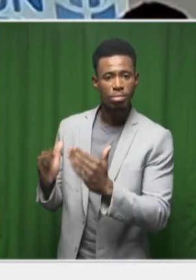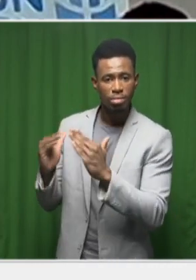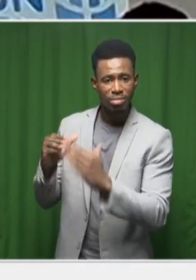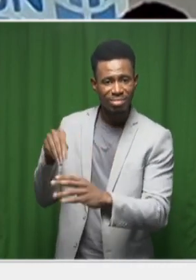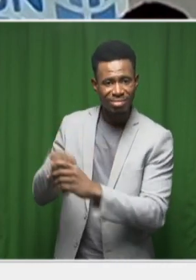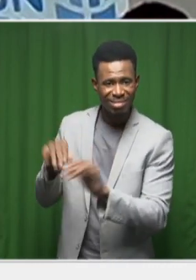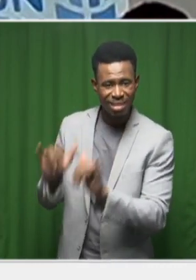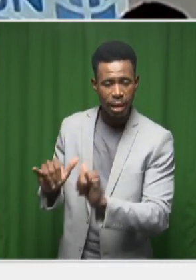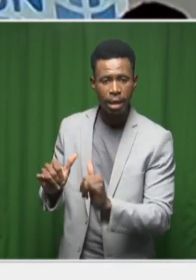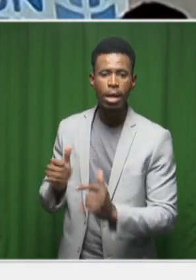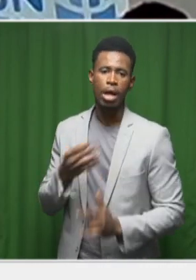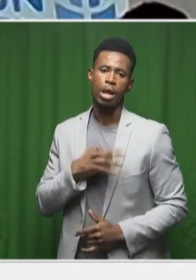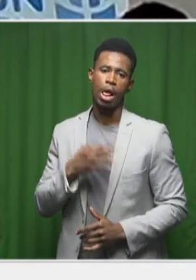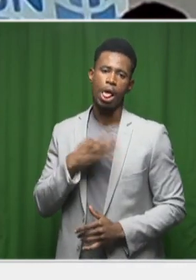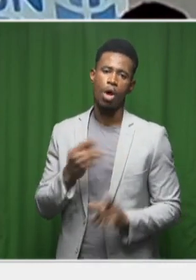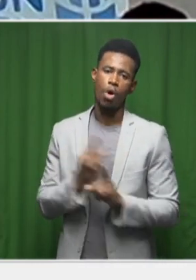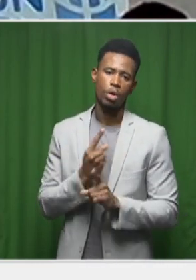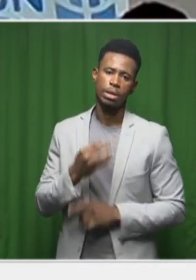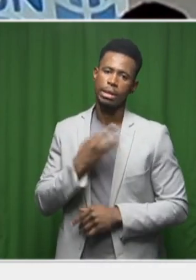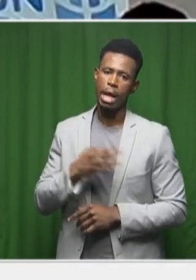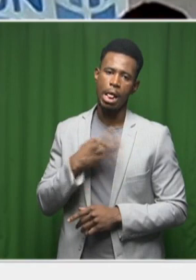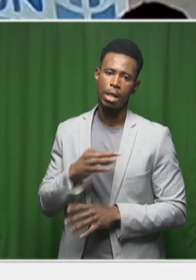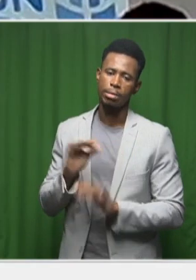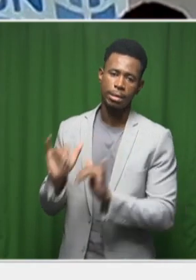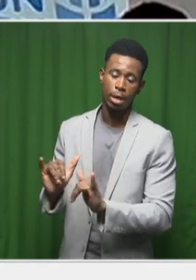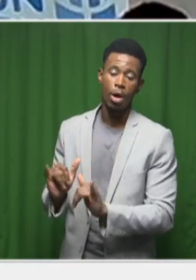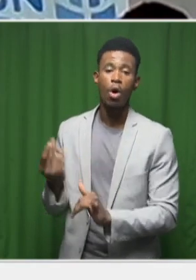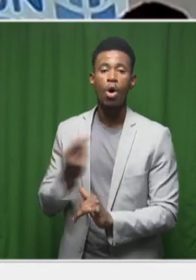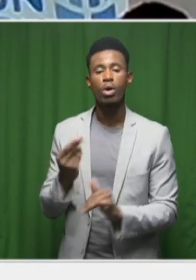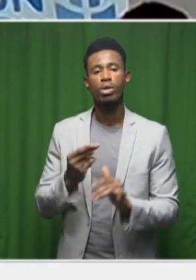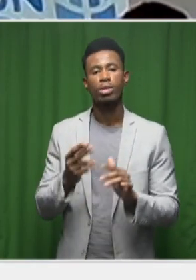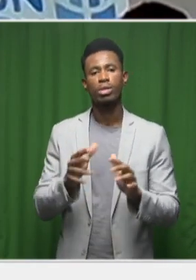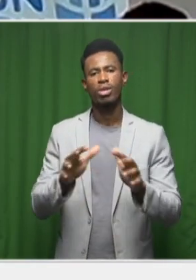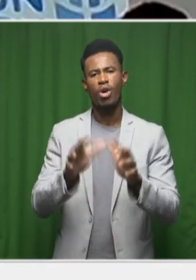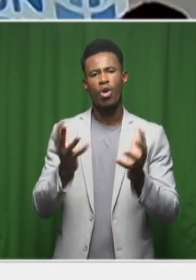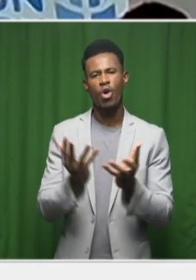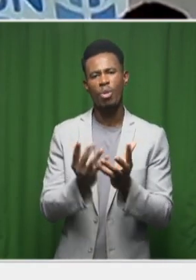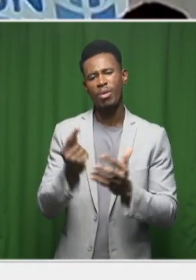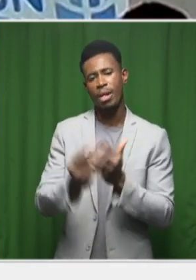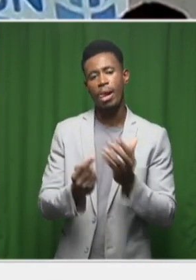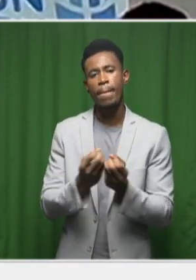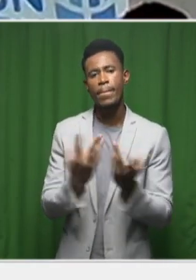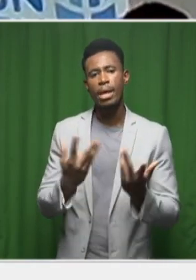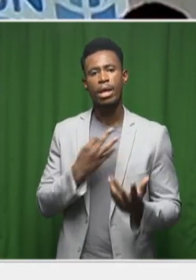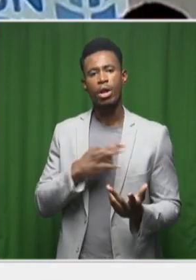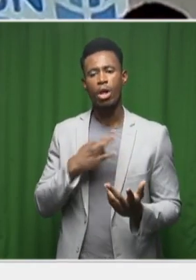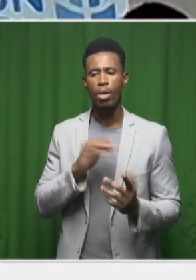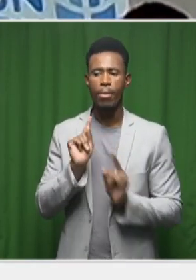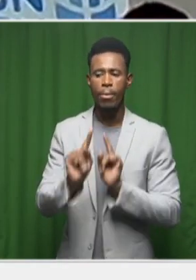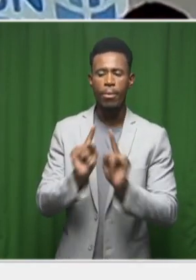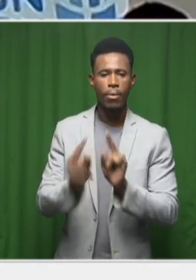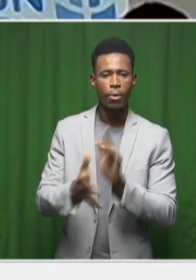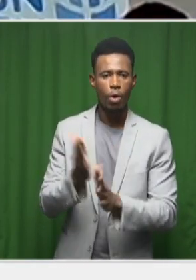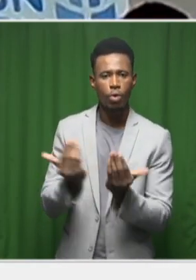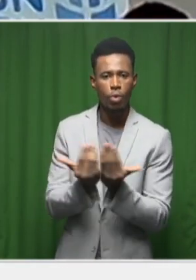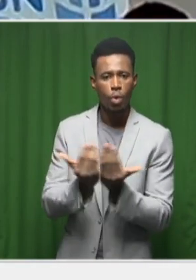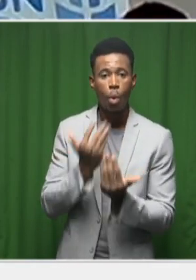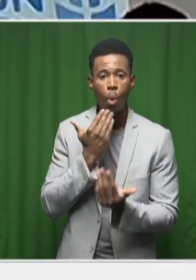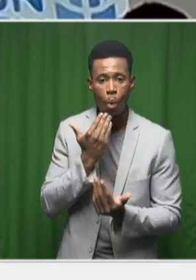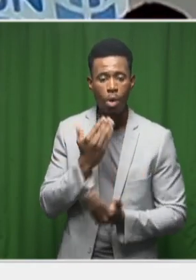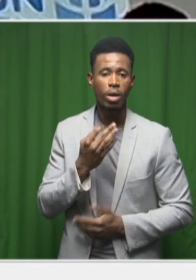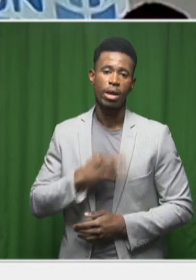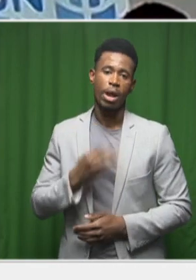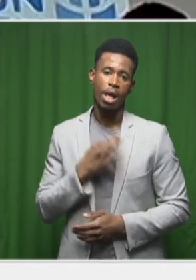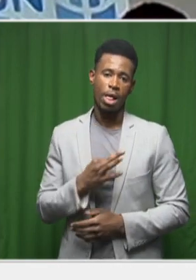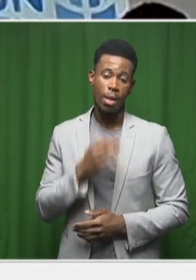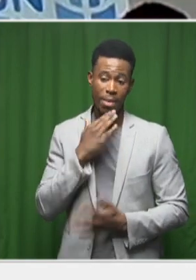look after the other children. Also, the dropout rate within the school-going age is mostly the girls. So these initiatives are therefore there so